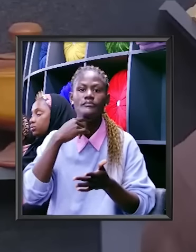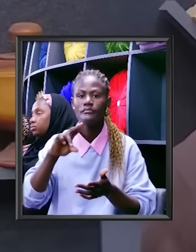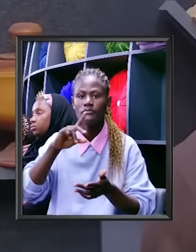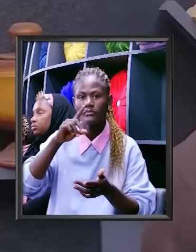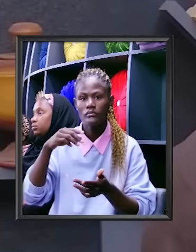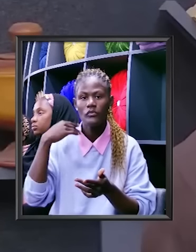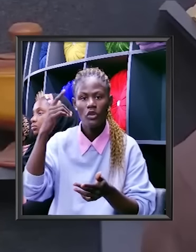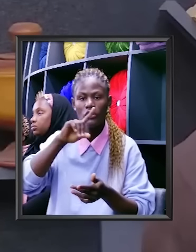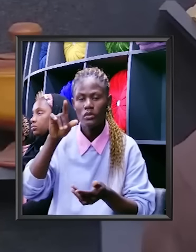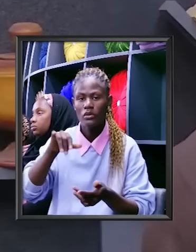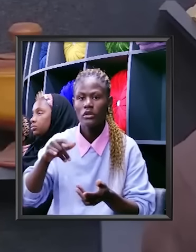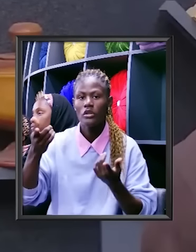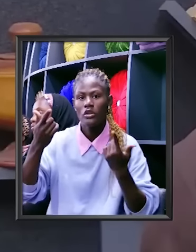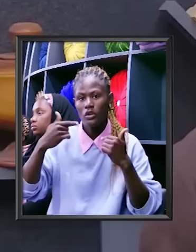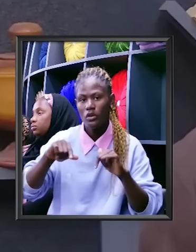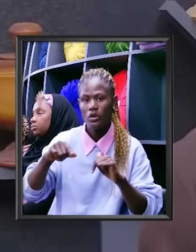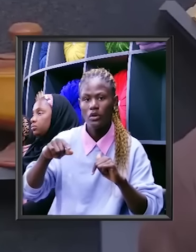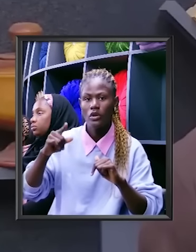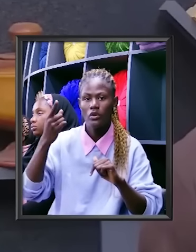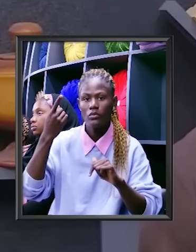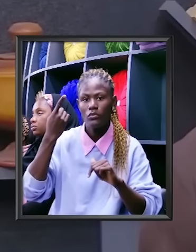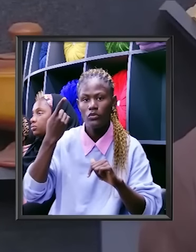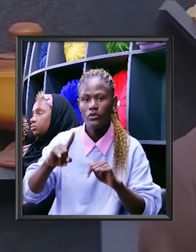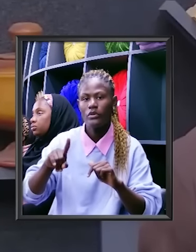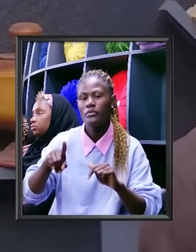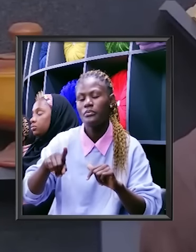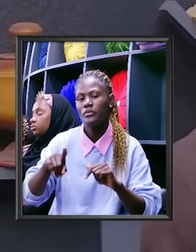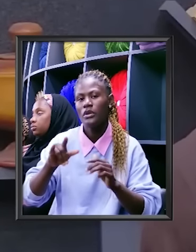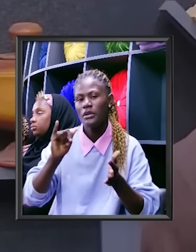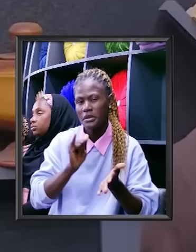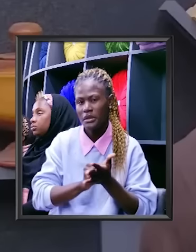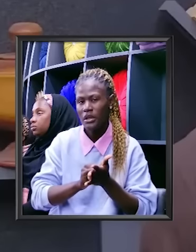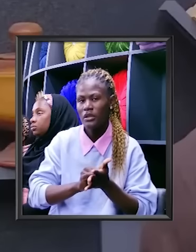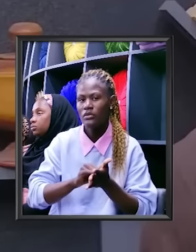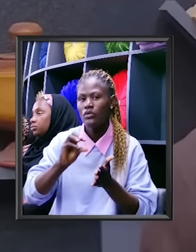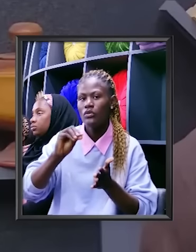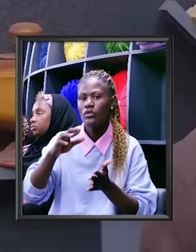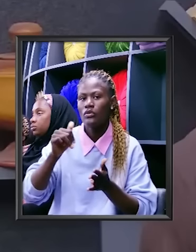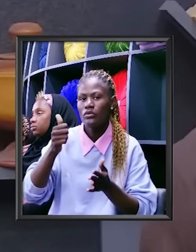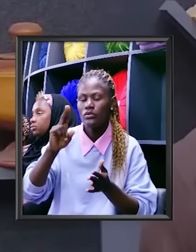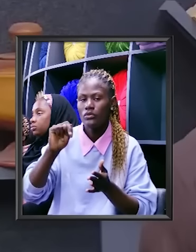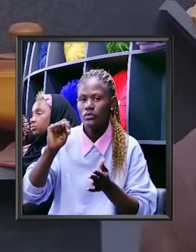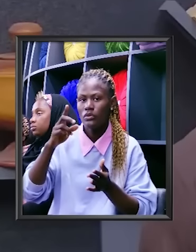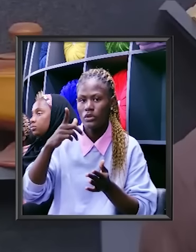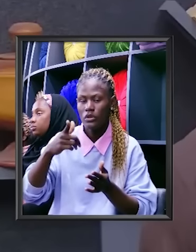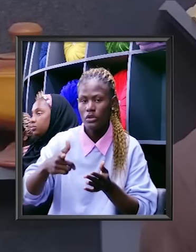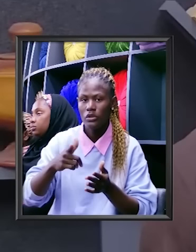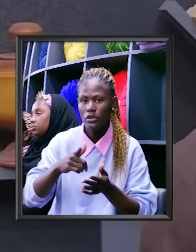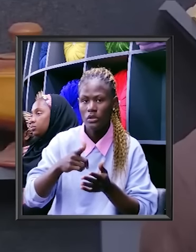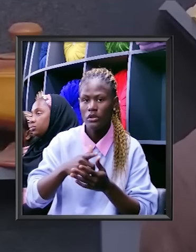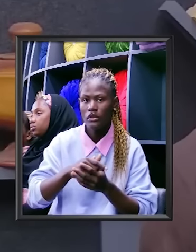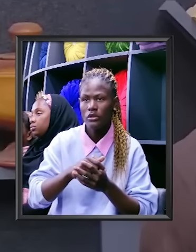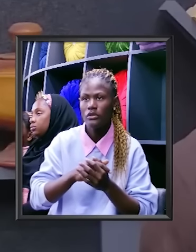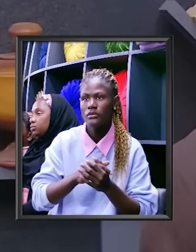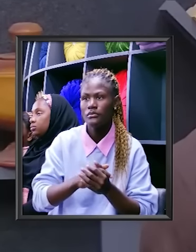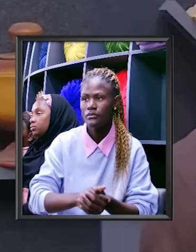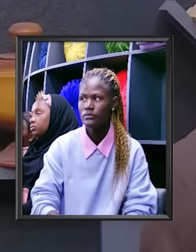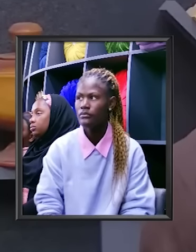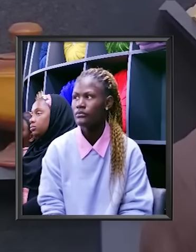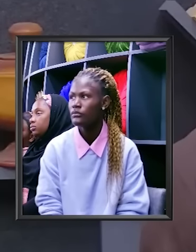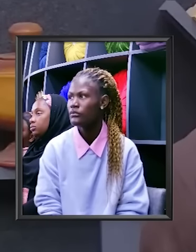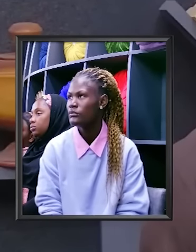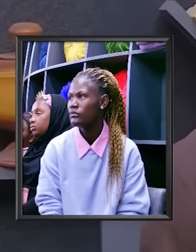come from headquarters, it come from the said Orange Market. And since then he no see money, and over 1 point something million naira was